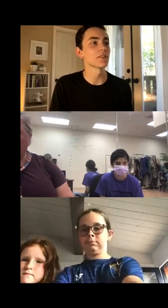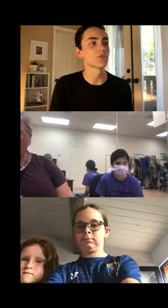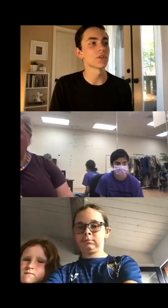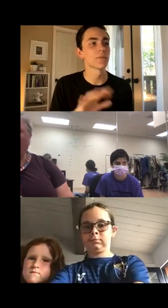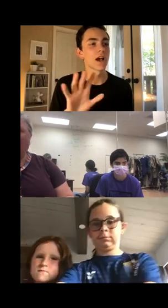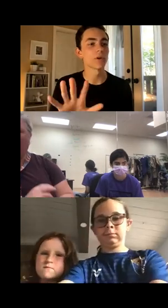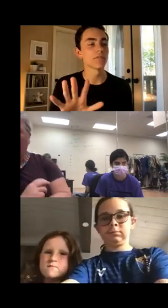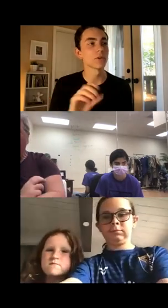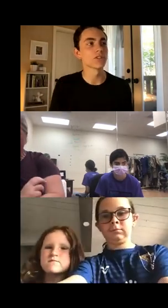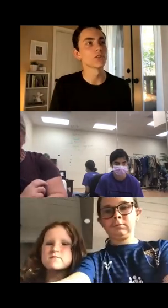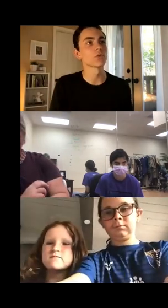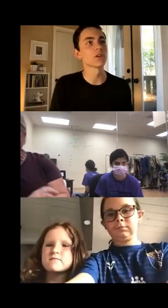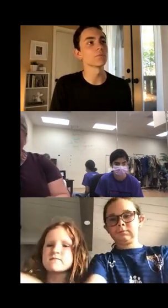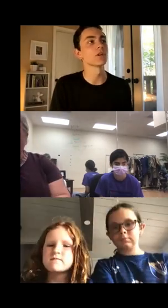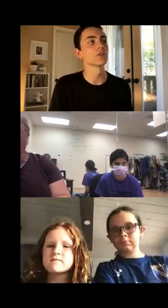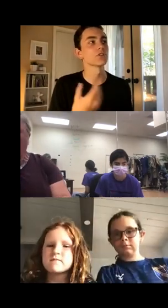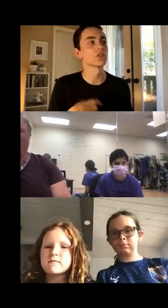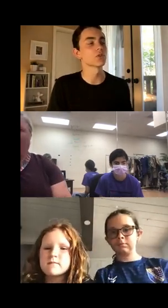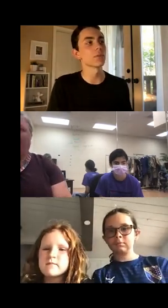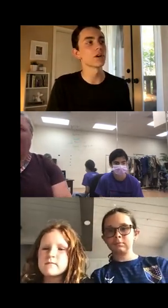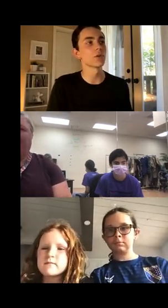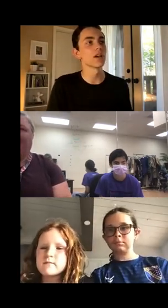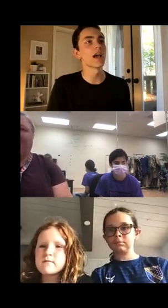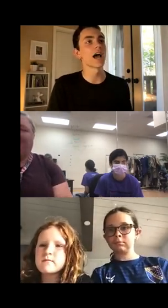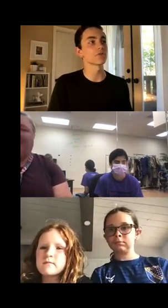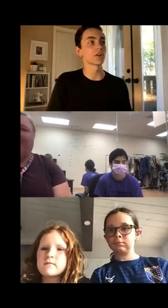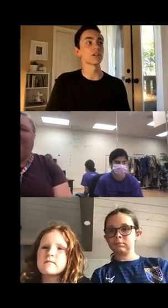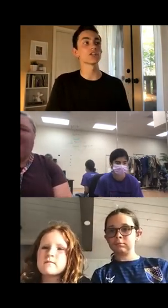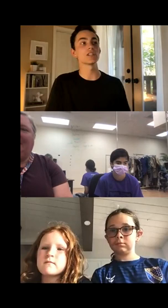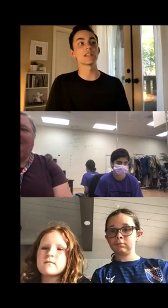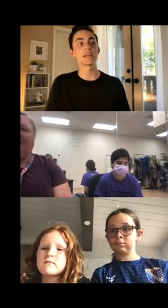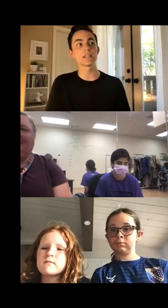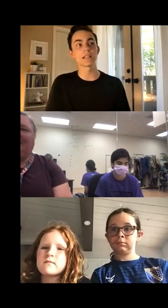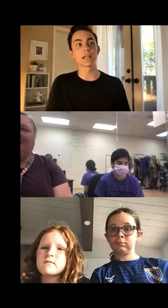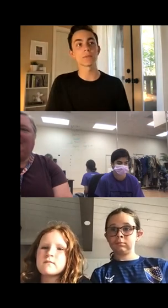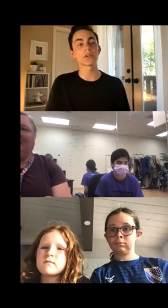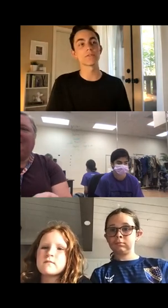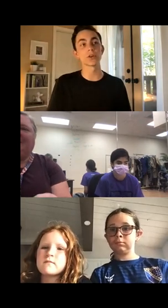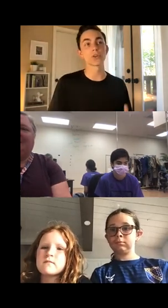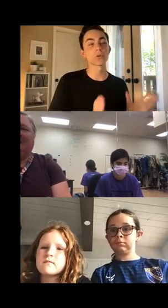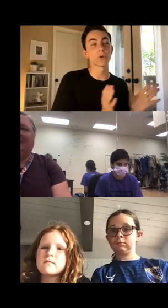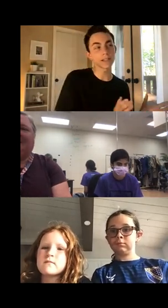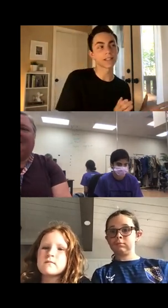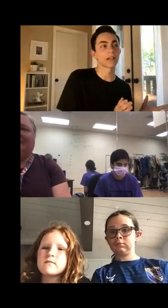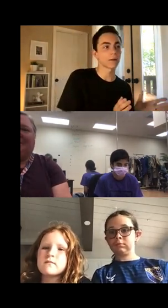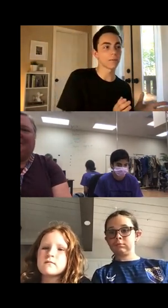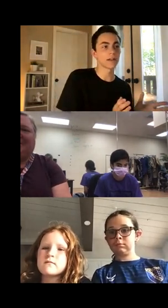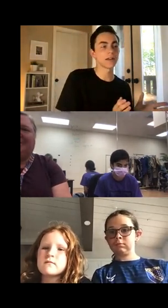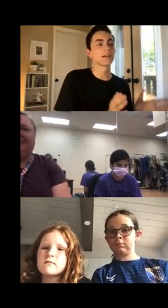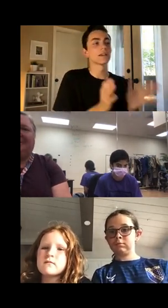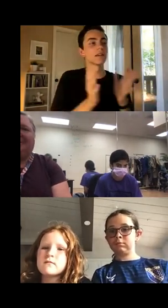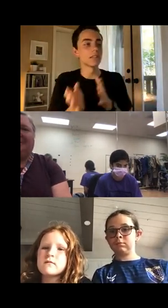And dialogue 3. I won't have you guys do this one, but I'll just do this one on my own. Ask for confirmation, guessing a name, confirm or correct the